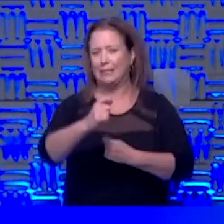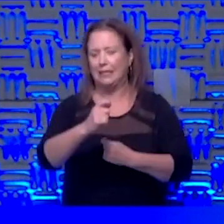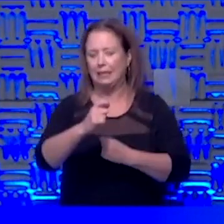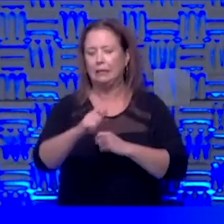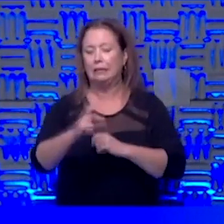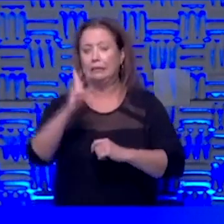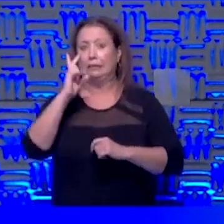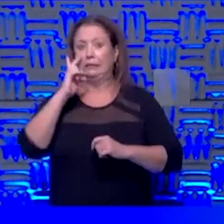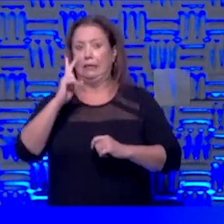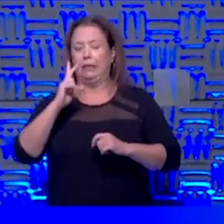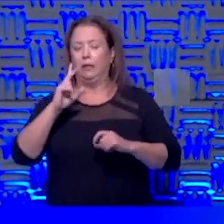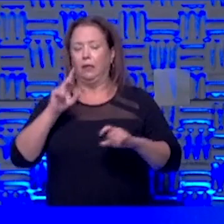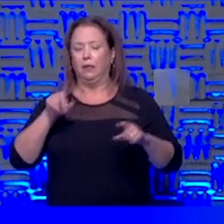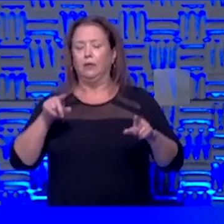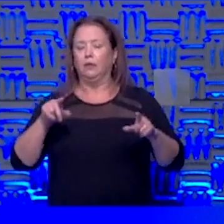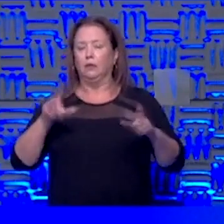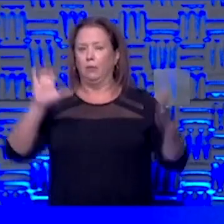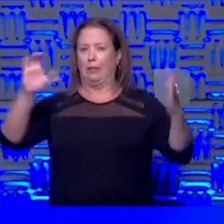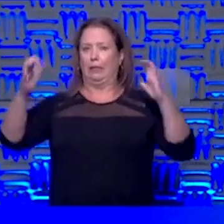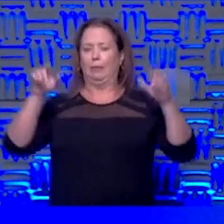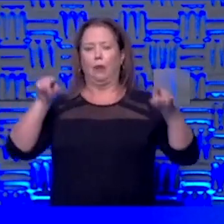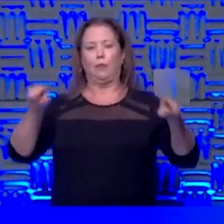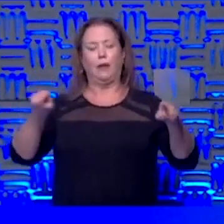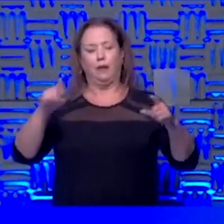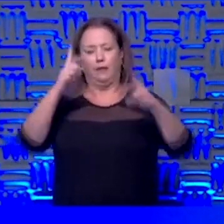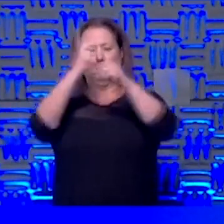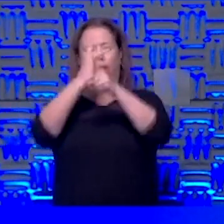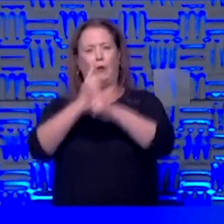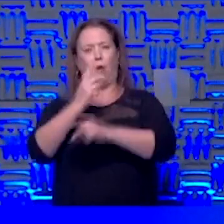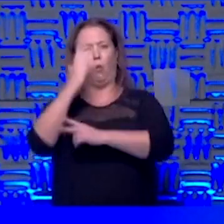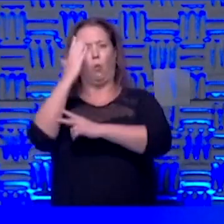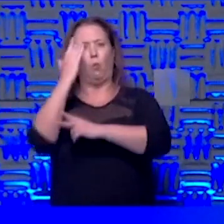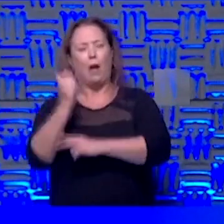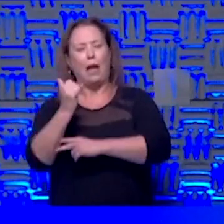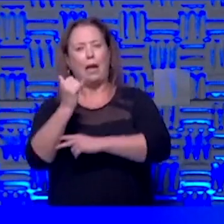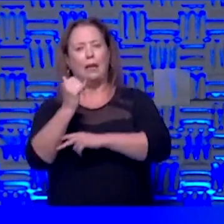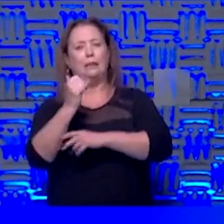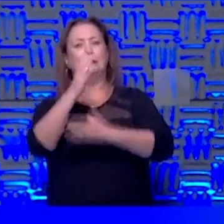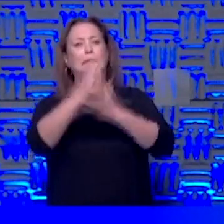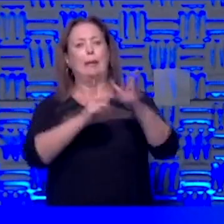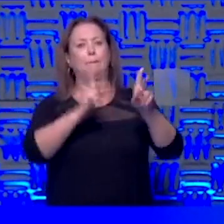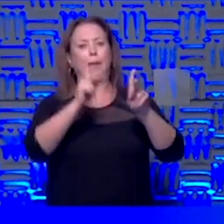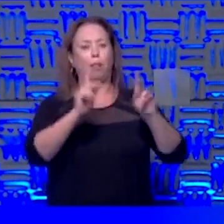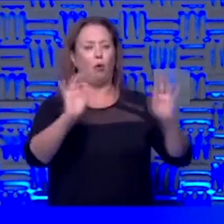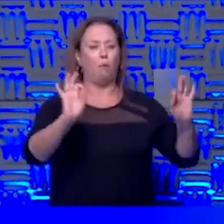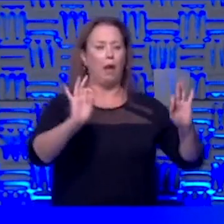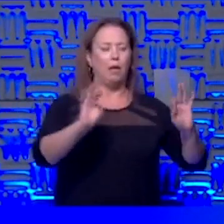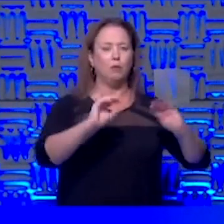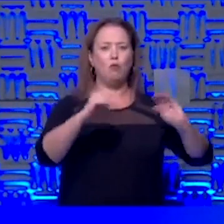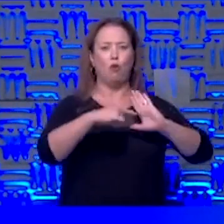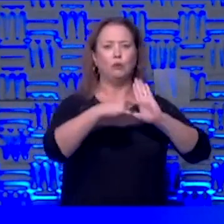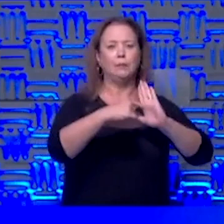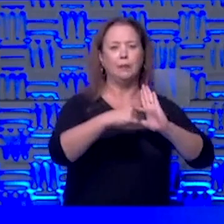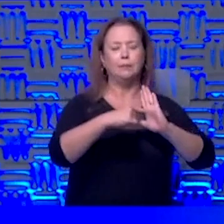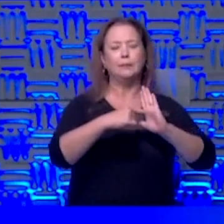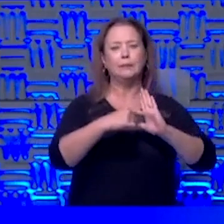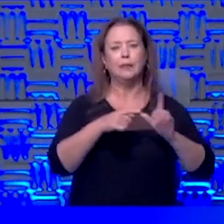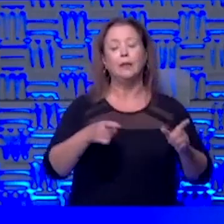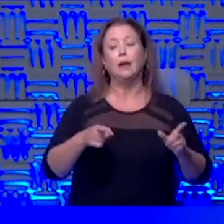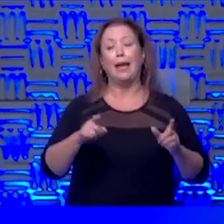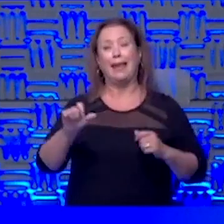of look at that as well. Figure out why are some people asymptomatic or have mild disease and others don't. Is